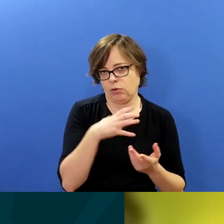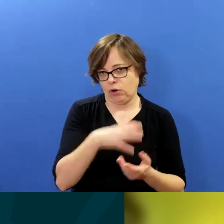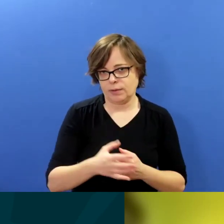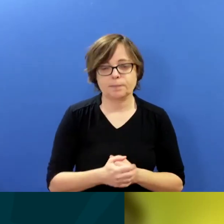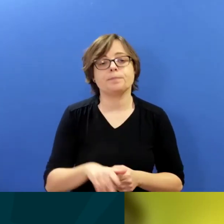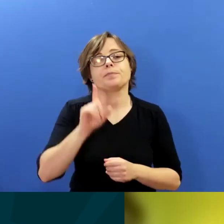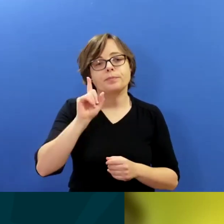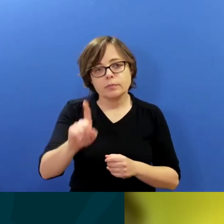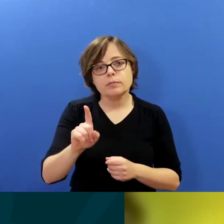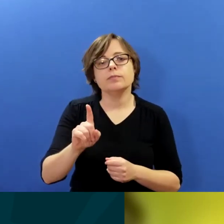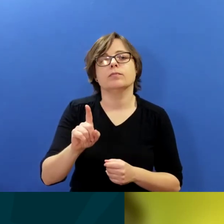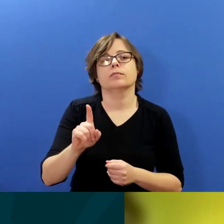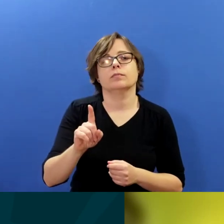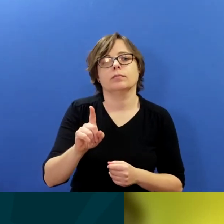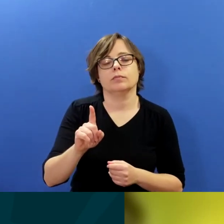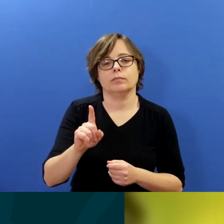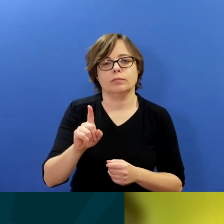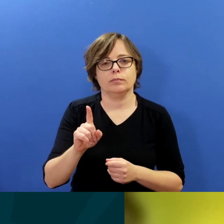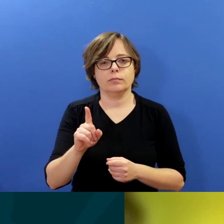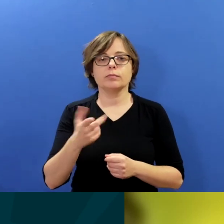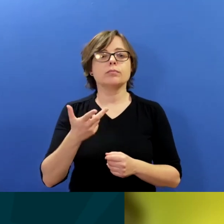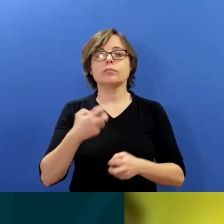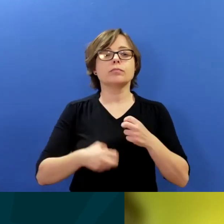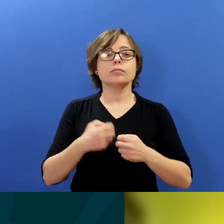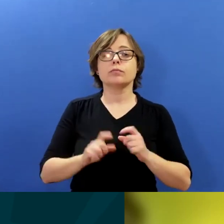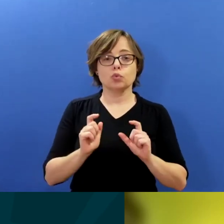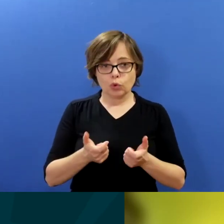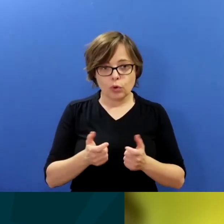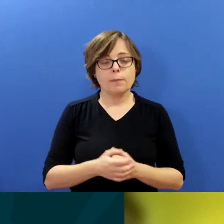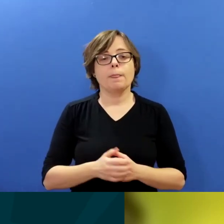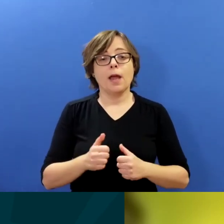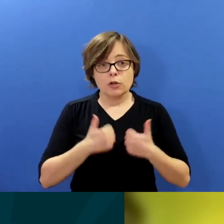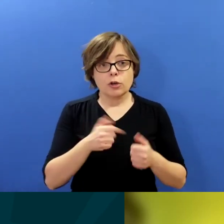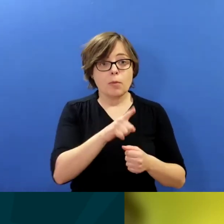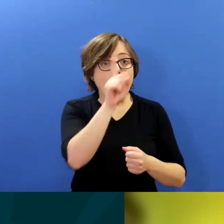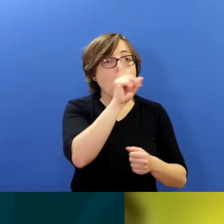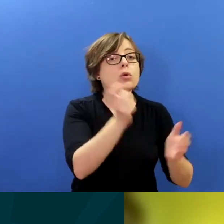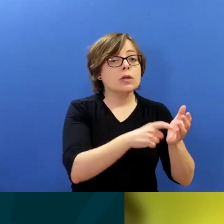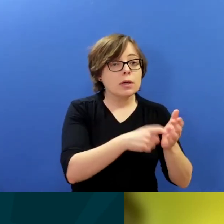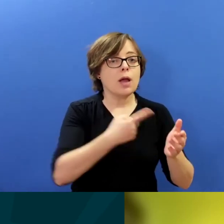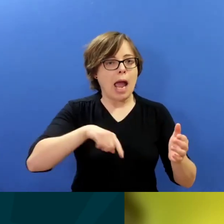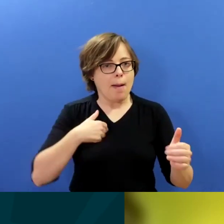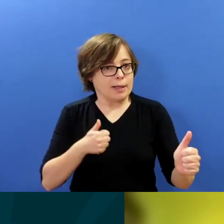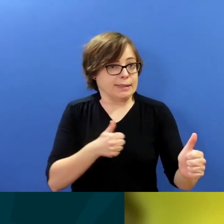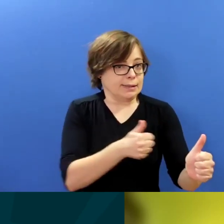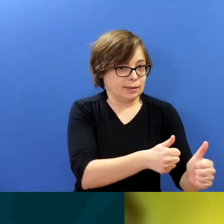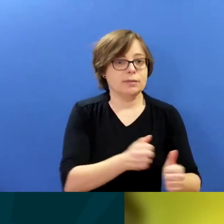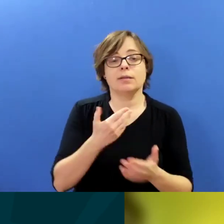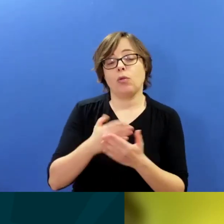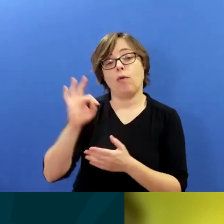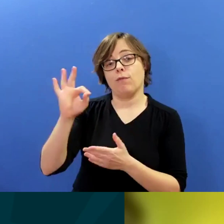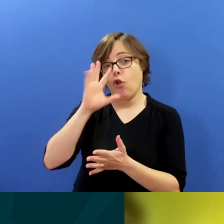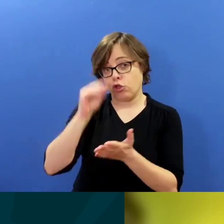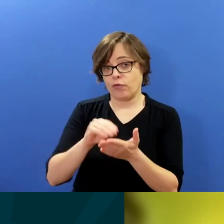developed countries. Nonetheless, it poses a certain challenge to catch up with the needs, and your